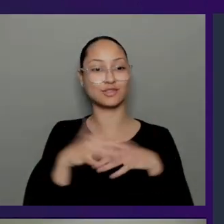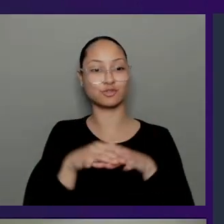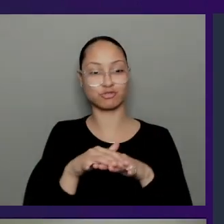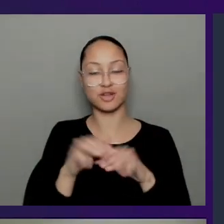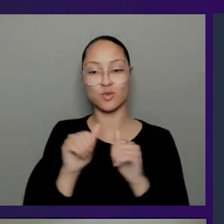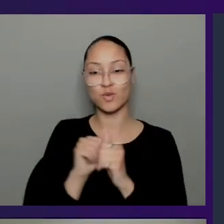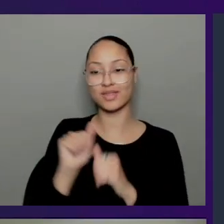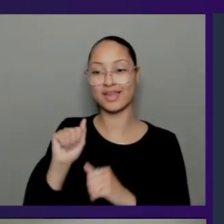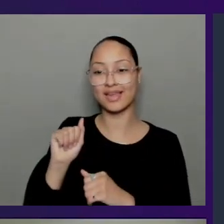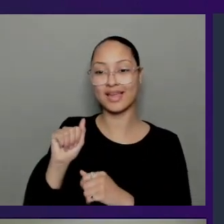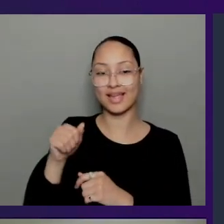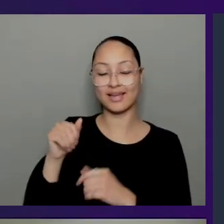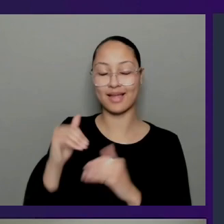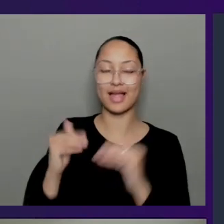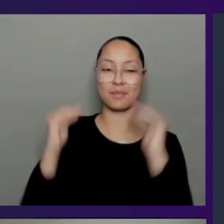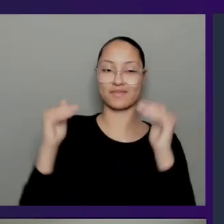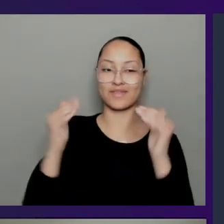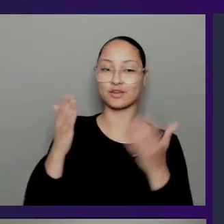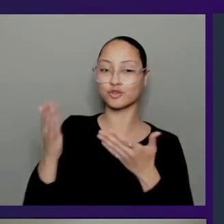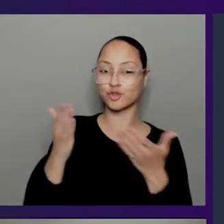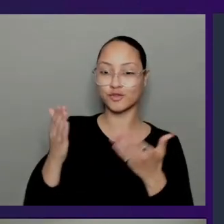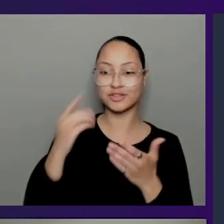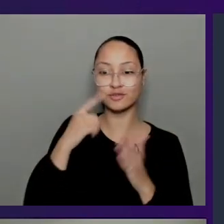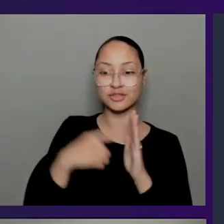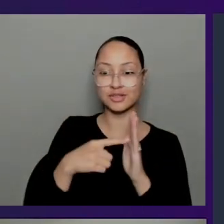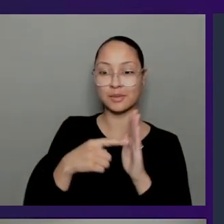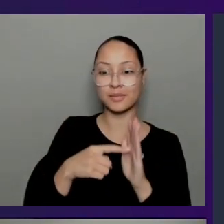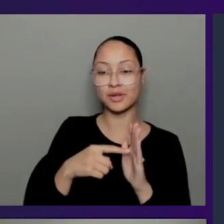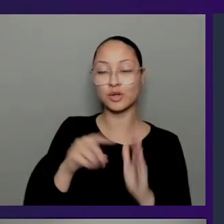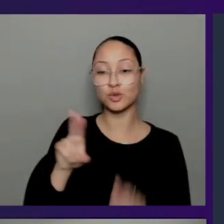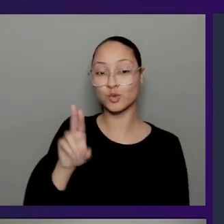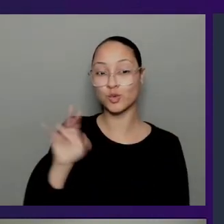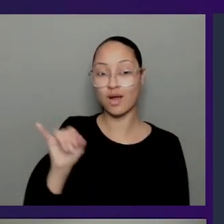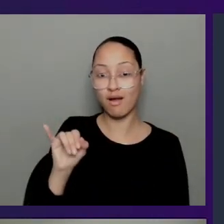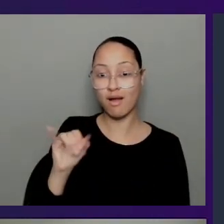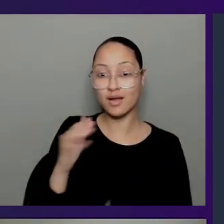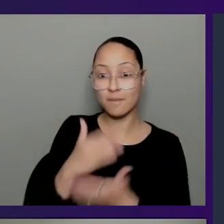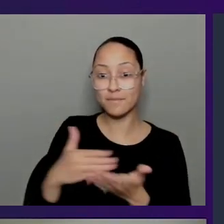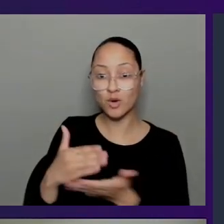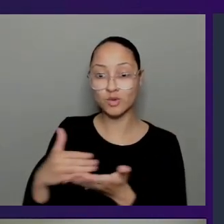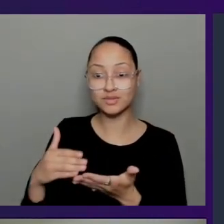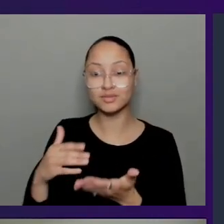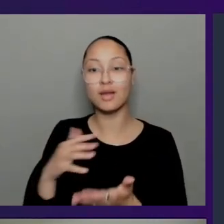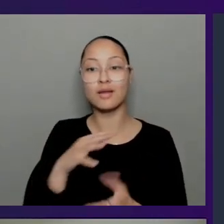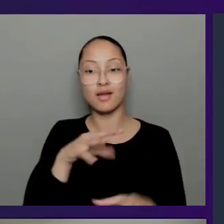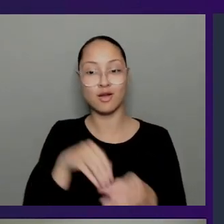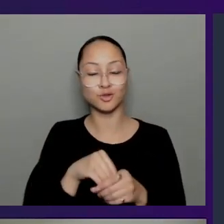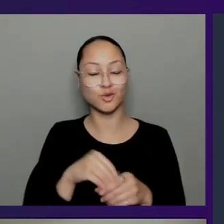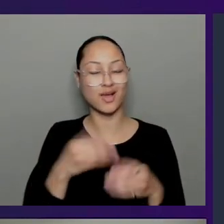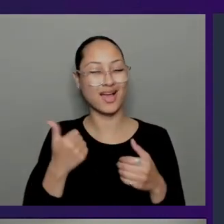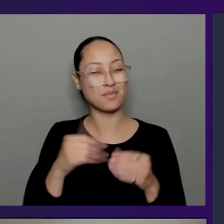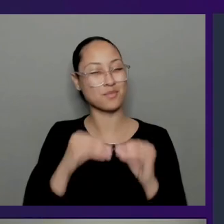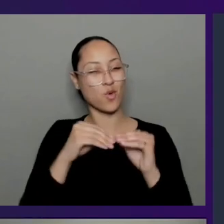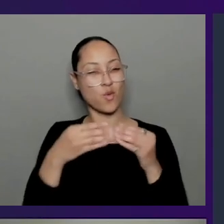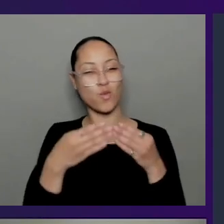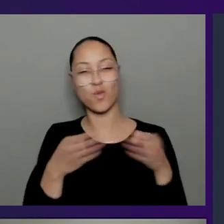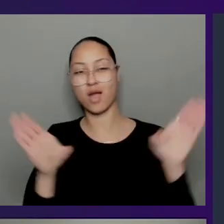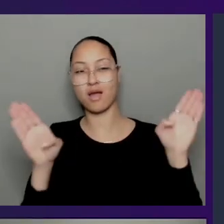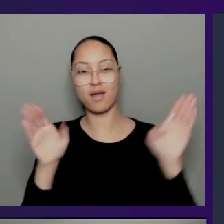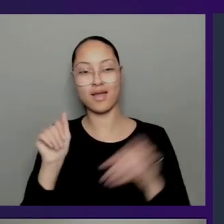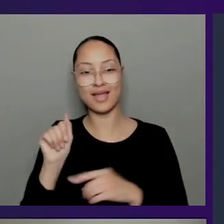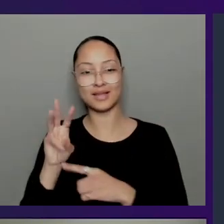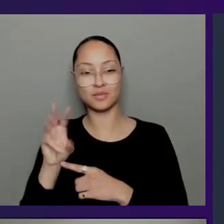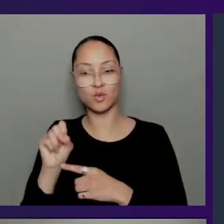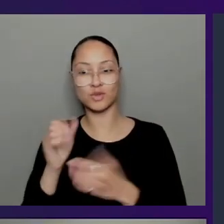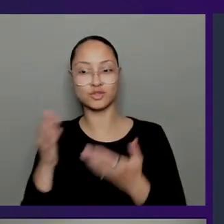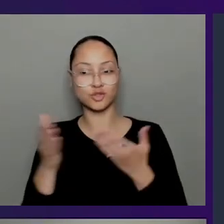so things like the UI components, and also wider AWS services. So that's things like CloudWatch, and we'll